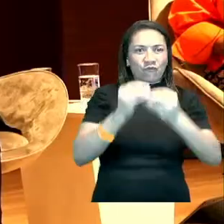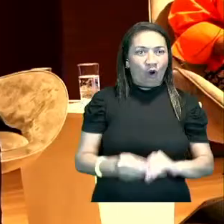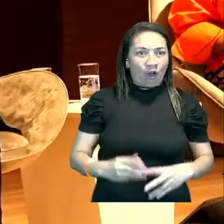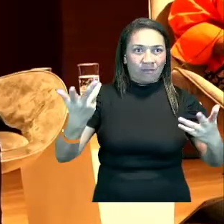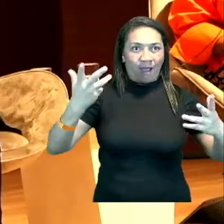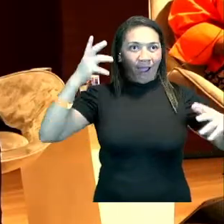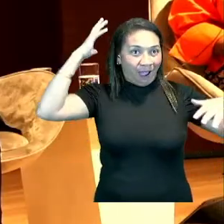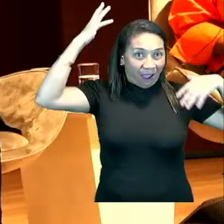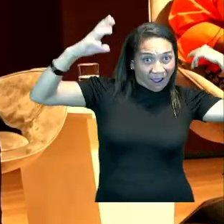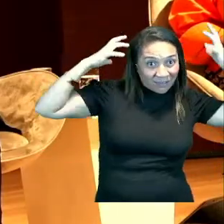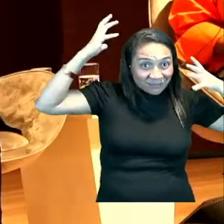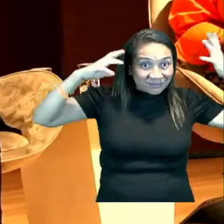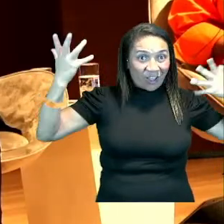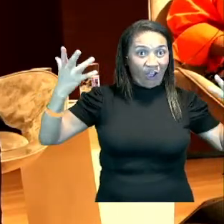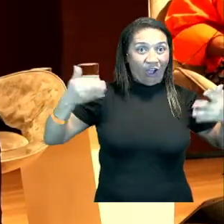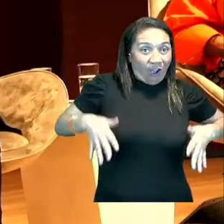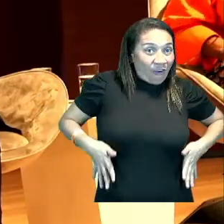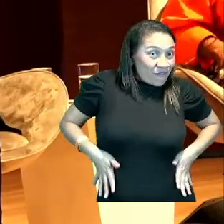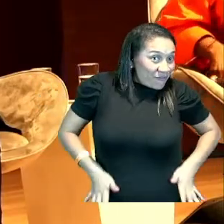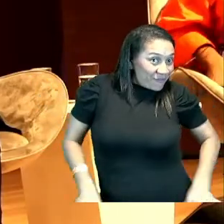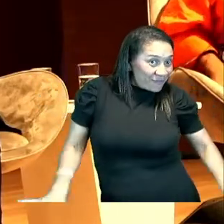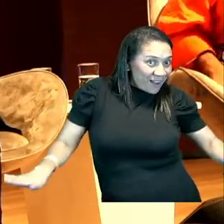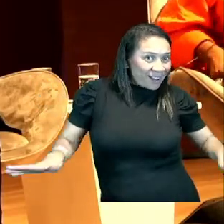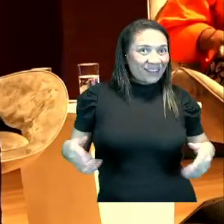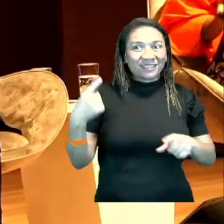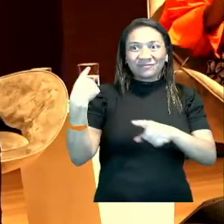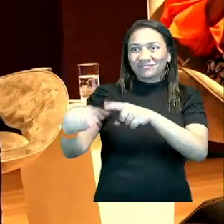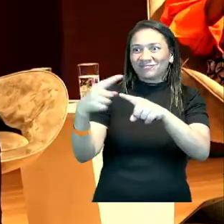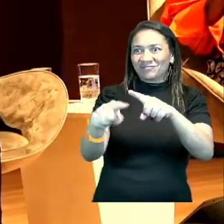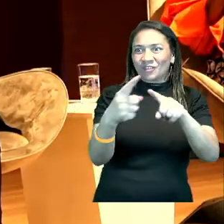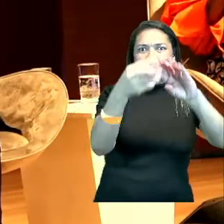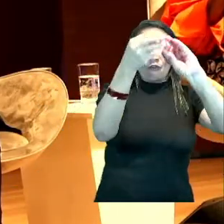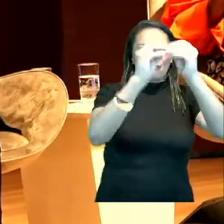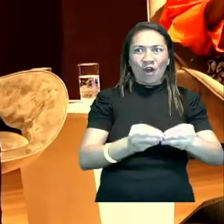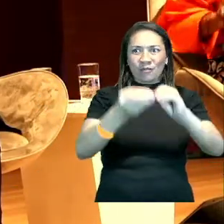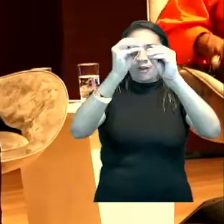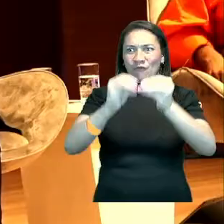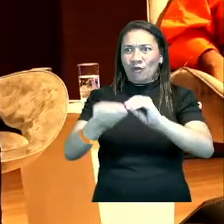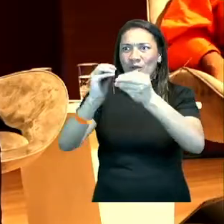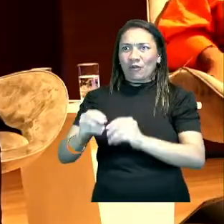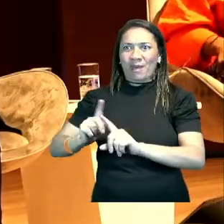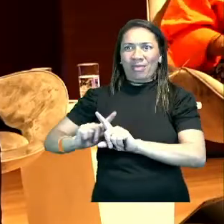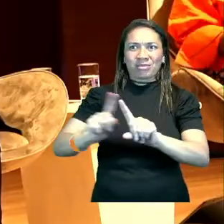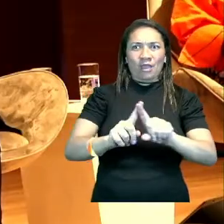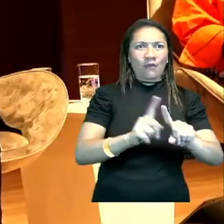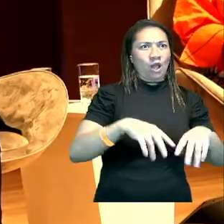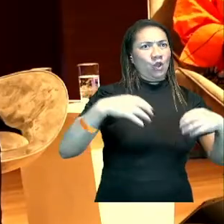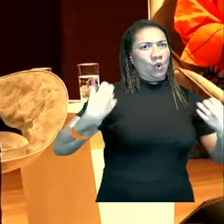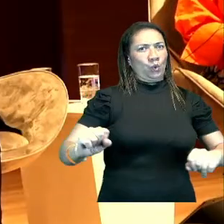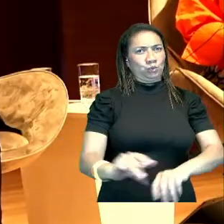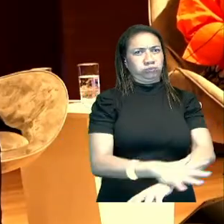different styles, hairstyles, scarves, and it truly is incredible. It's wonderful.